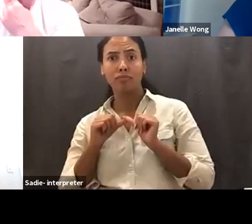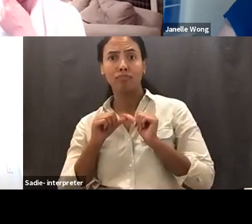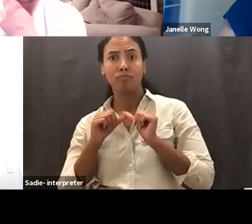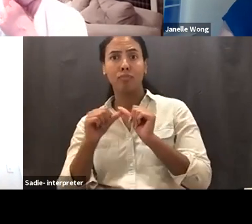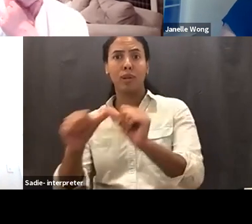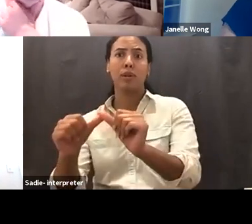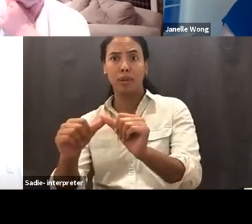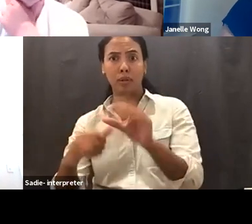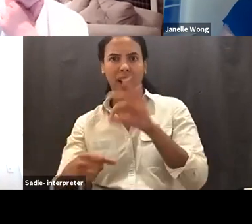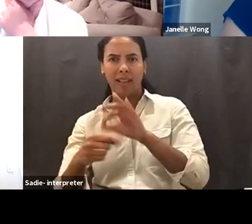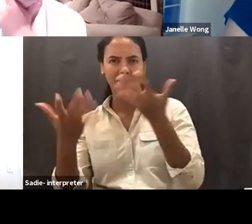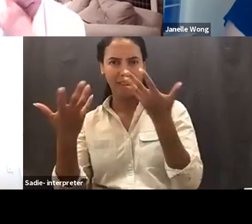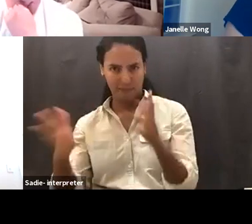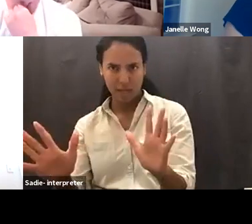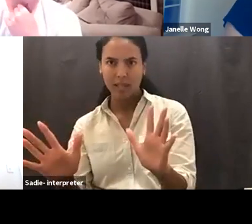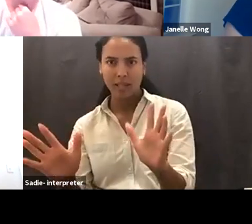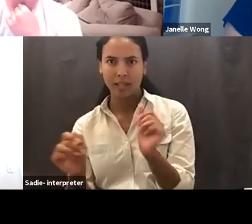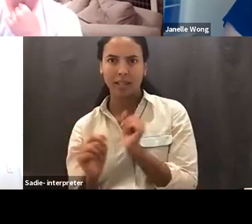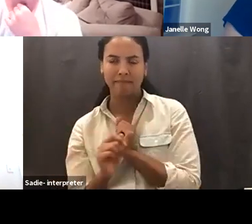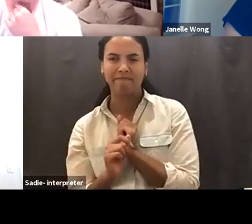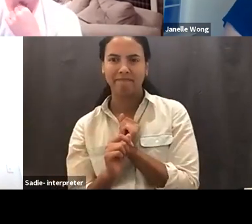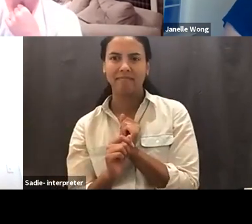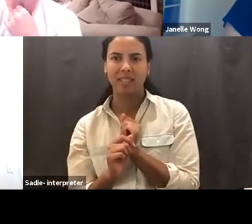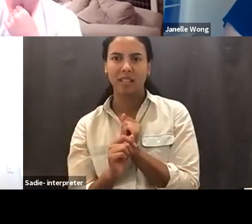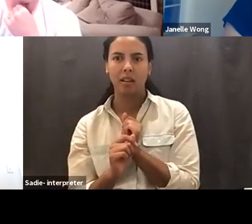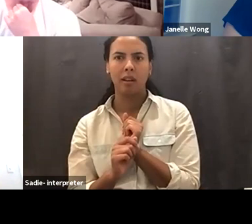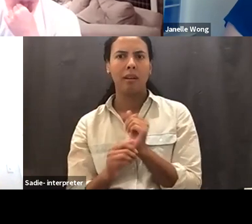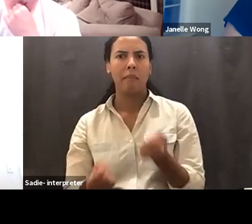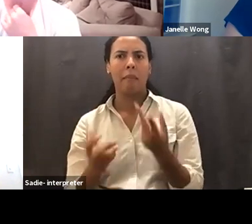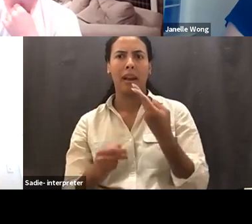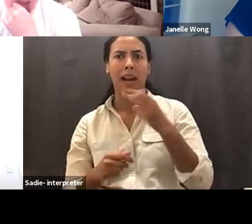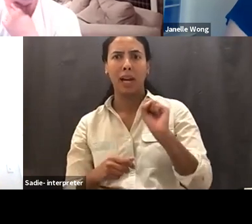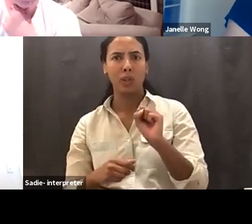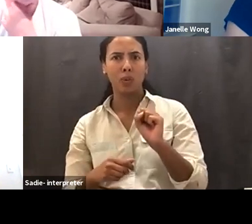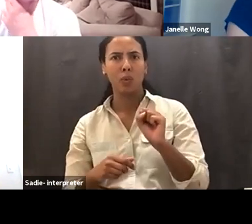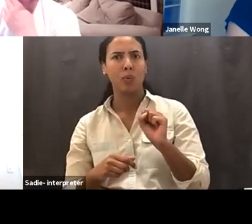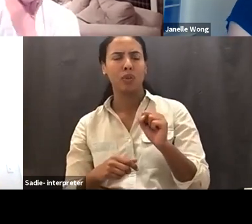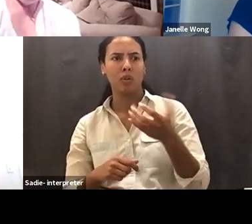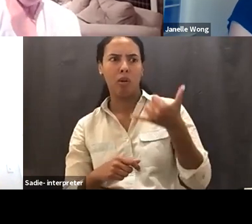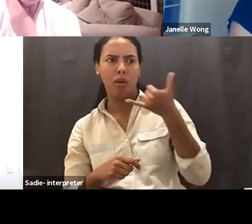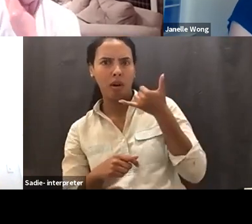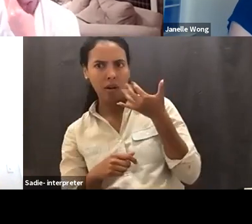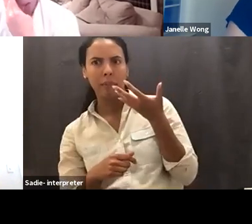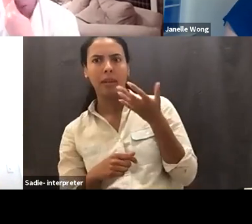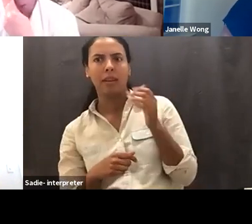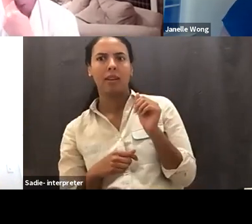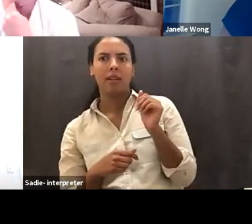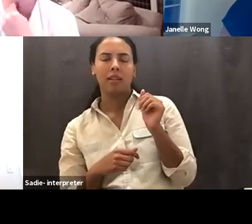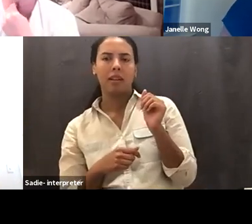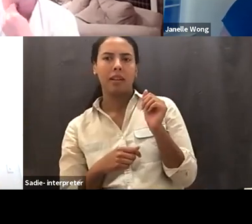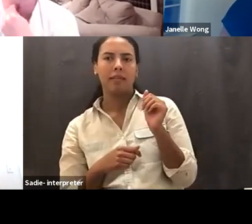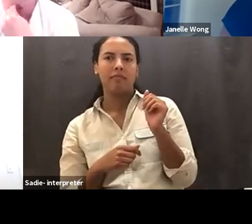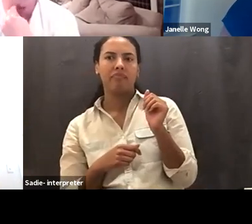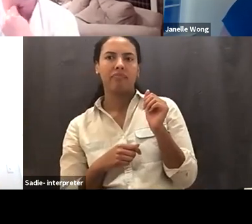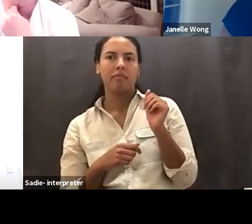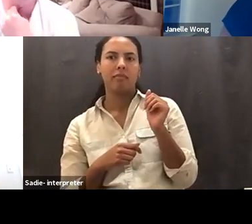that are college and above can actually help. I have so many high schoolers calling me right now to like speak and to help them in their efforts. And so to